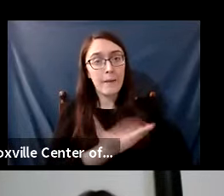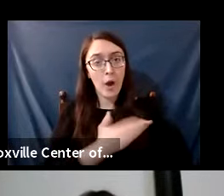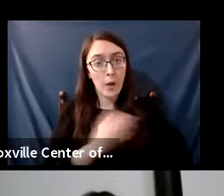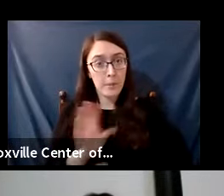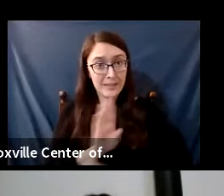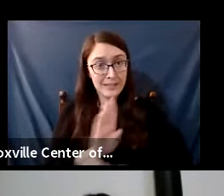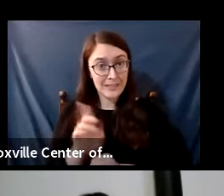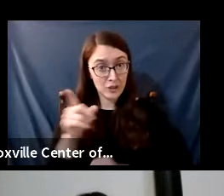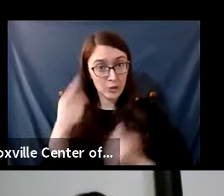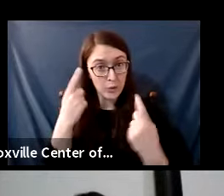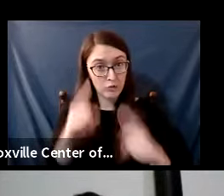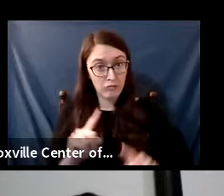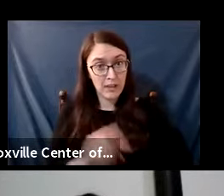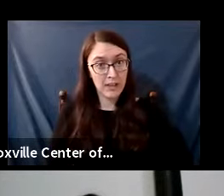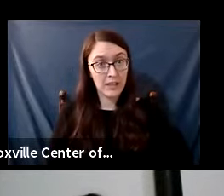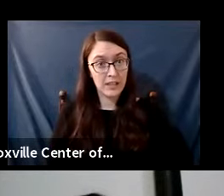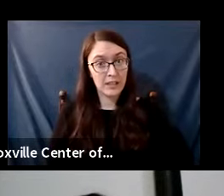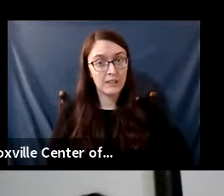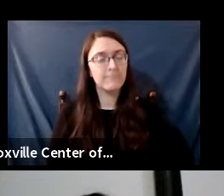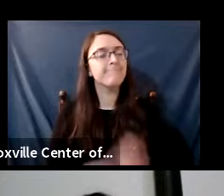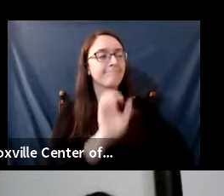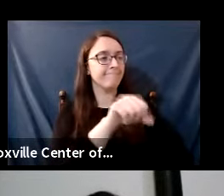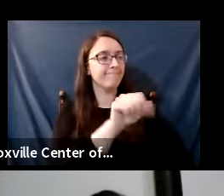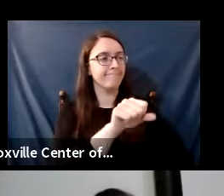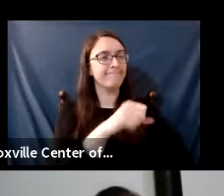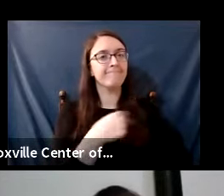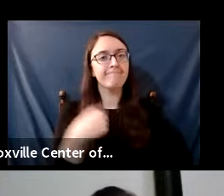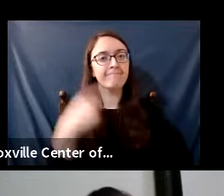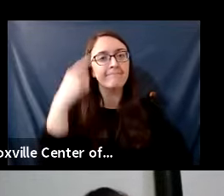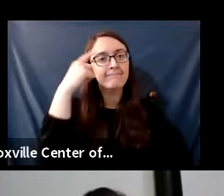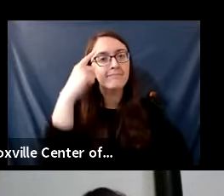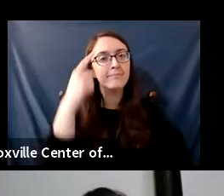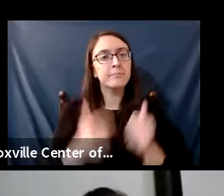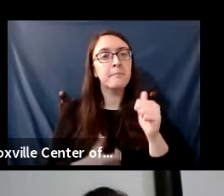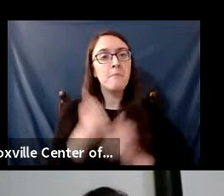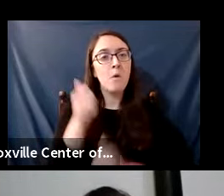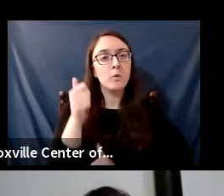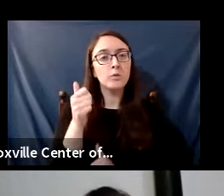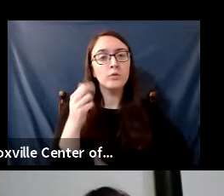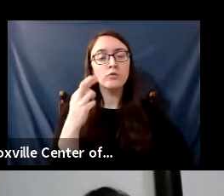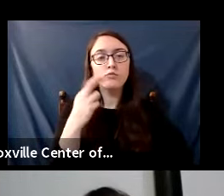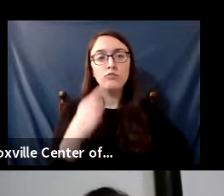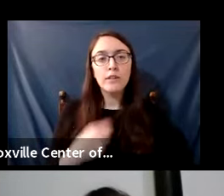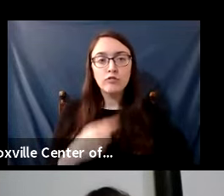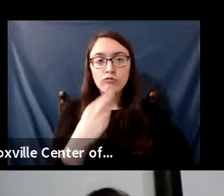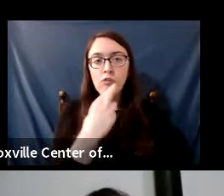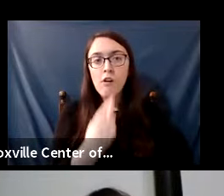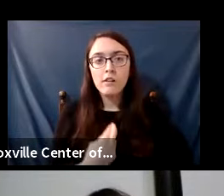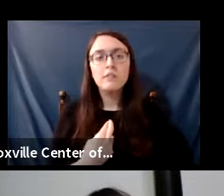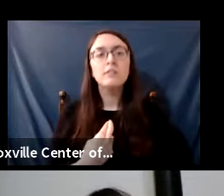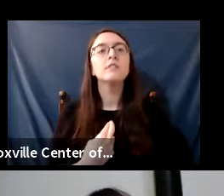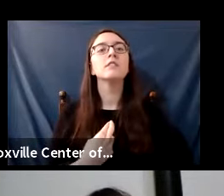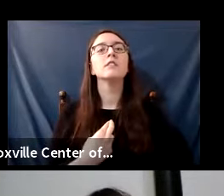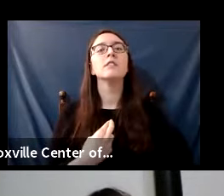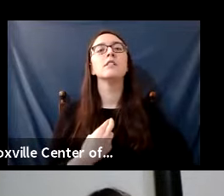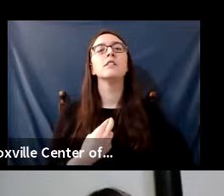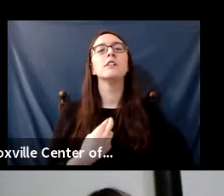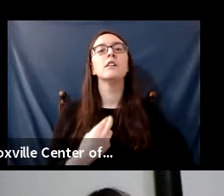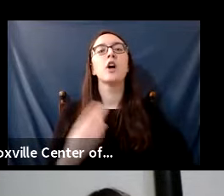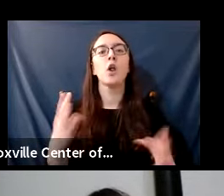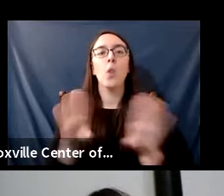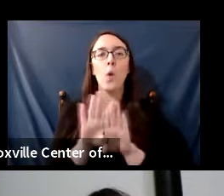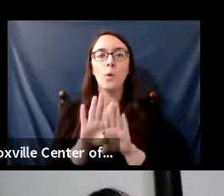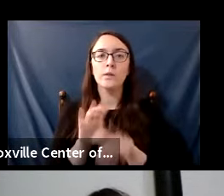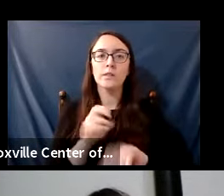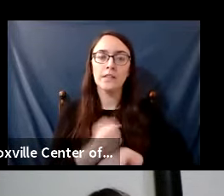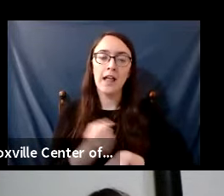well? Yeah, I think if you were to, again, I think most restaurants close at 11